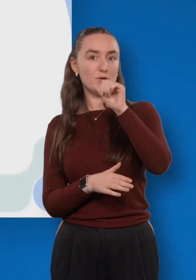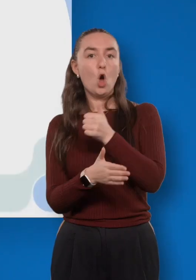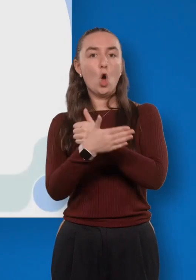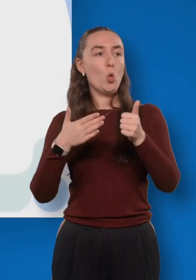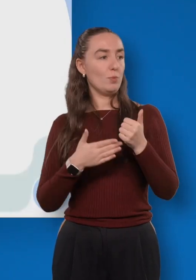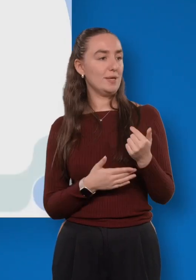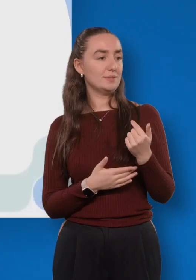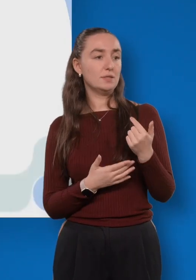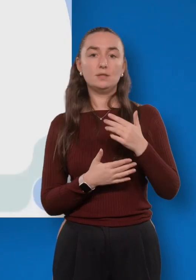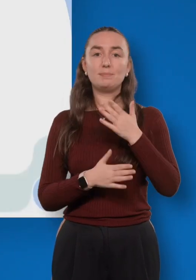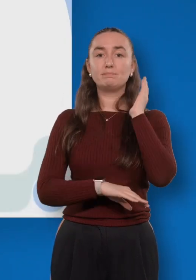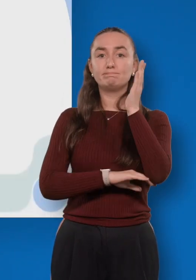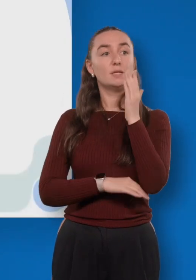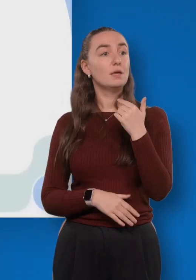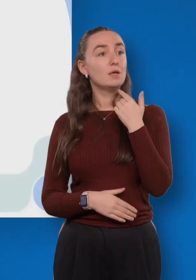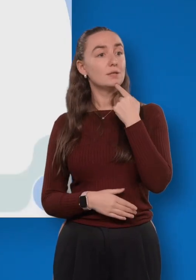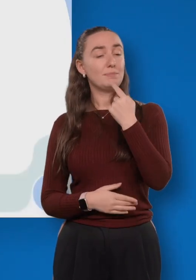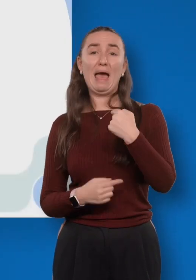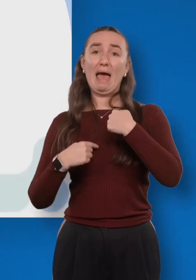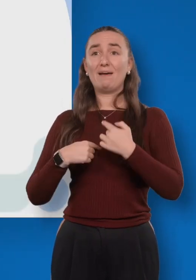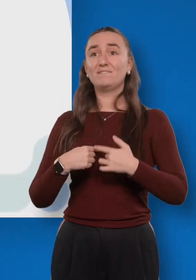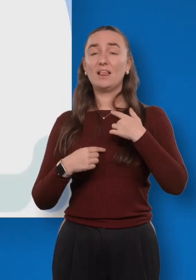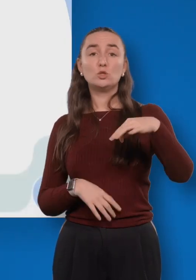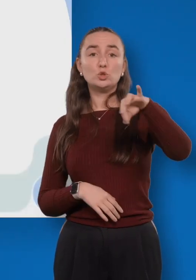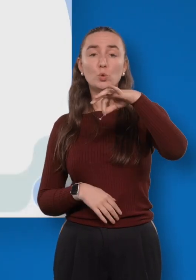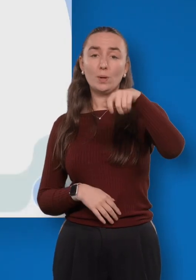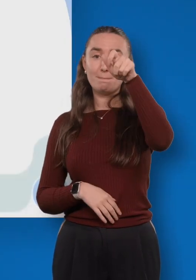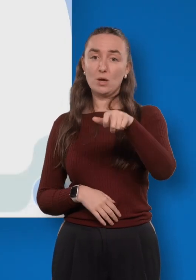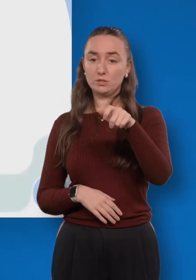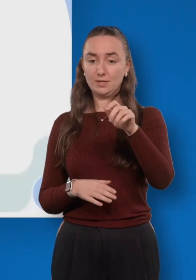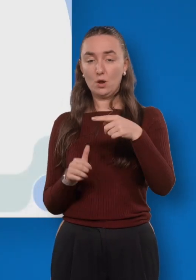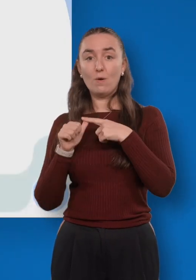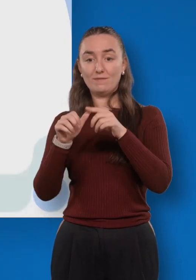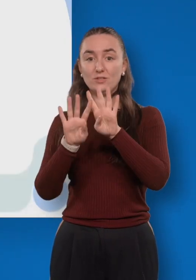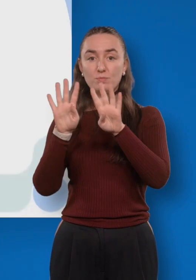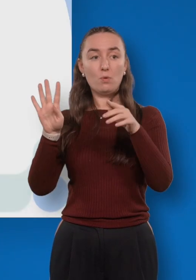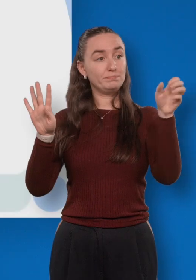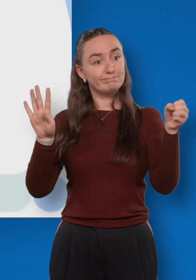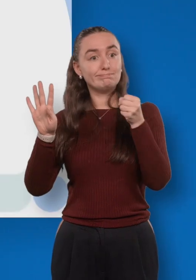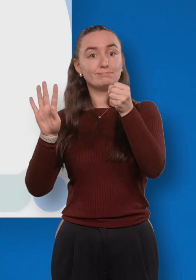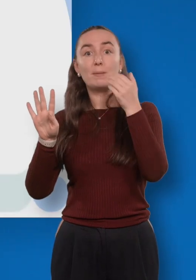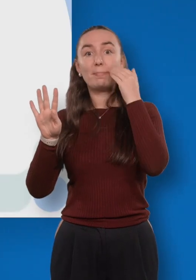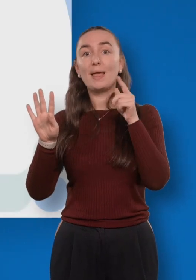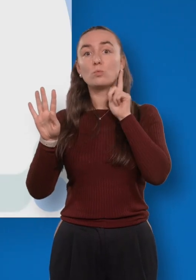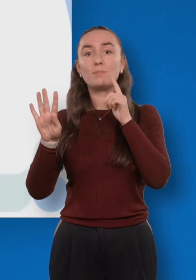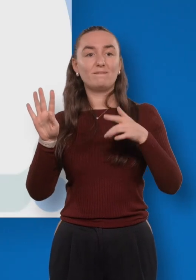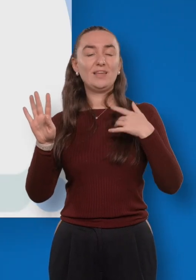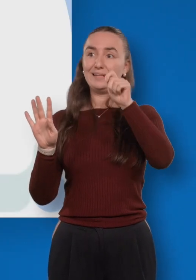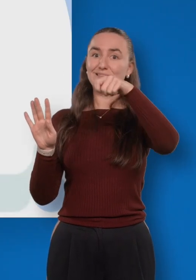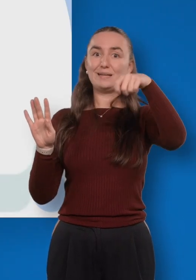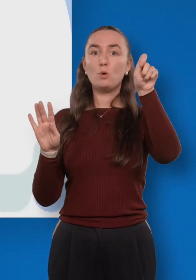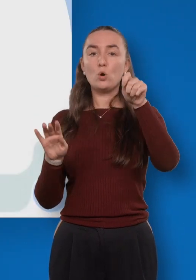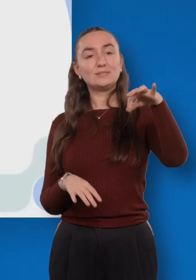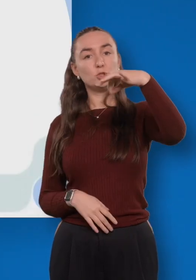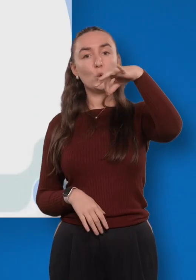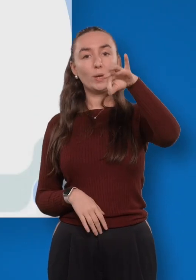token person on the job interview panel or the token person on the advisory board, because that ticks a box for people to say, oh, we therefore have diversity. So you have to think about